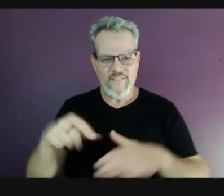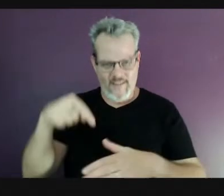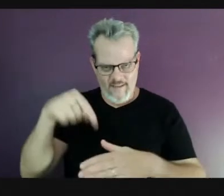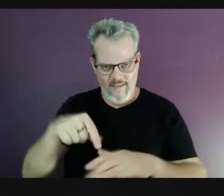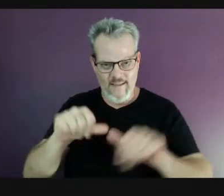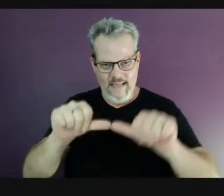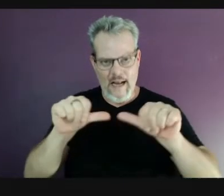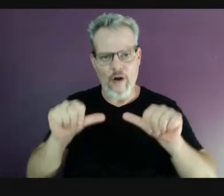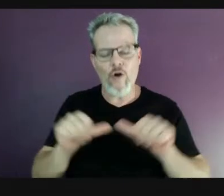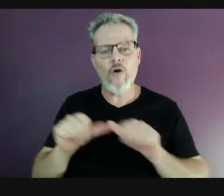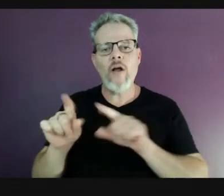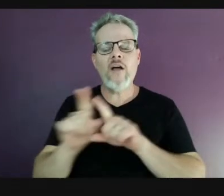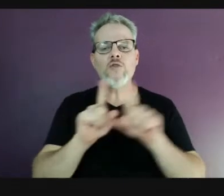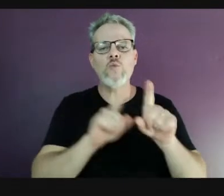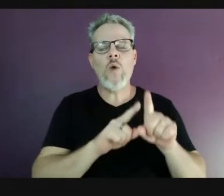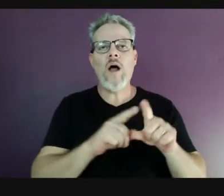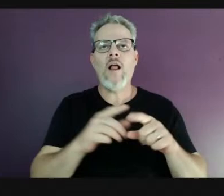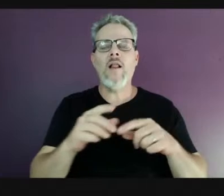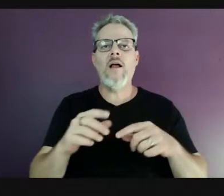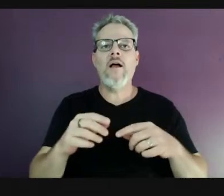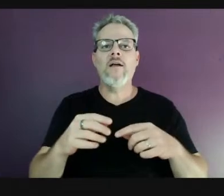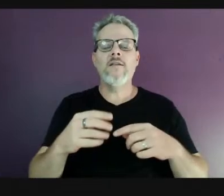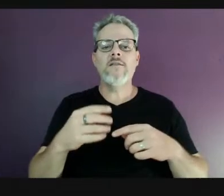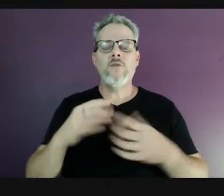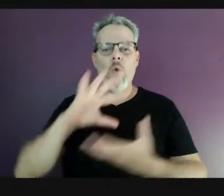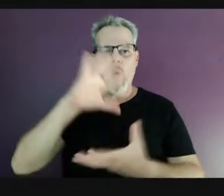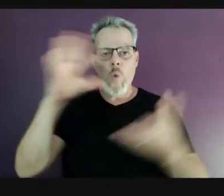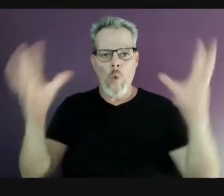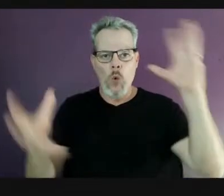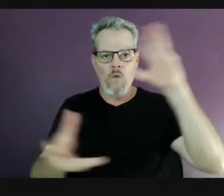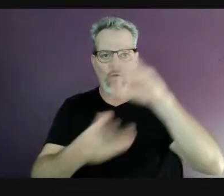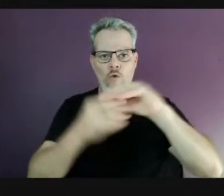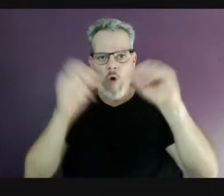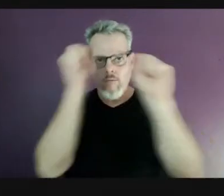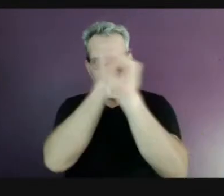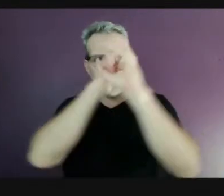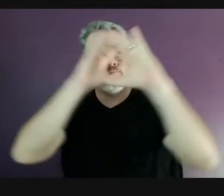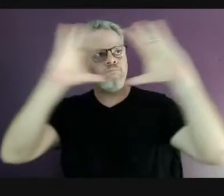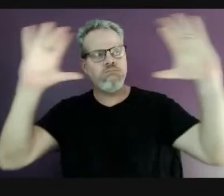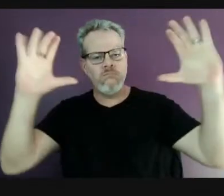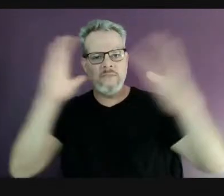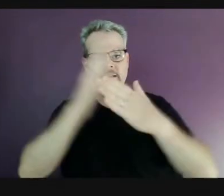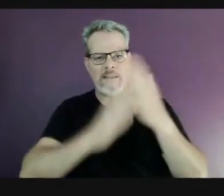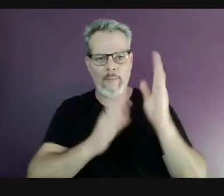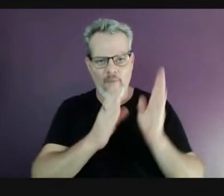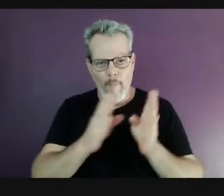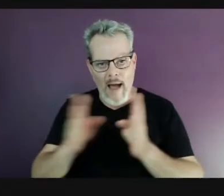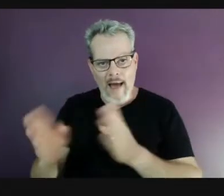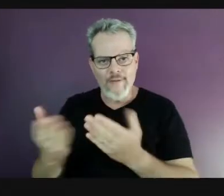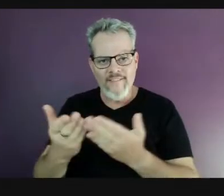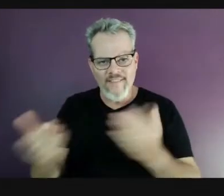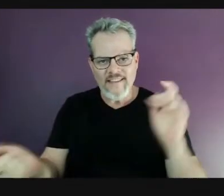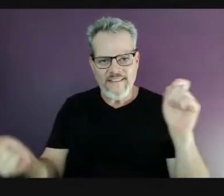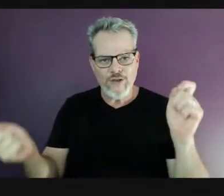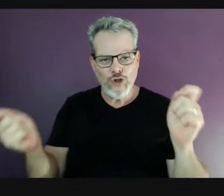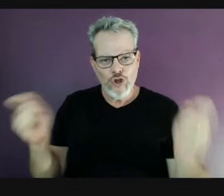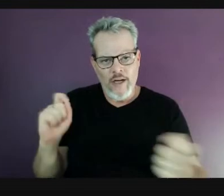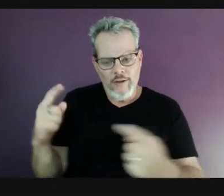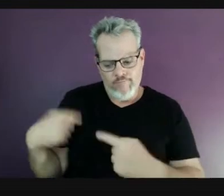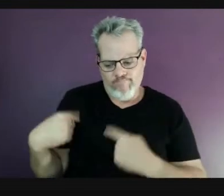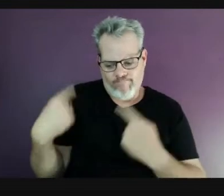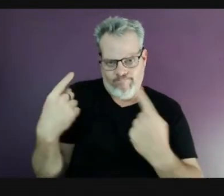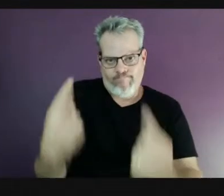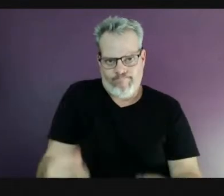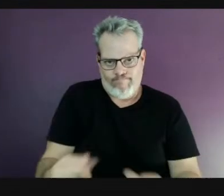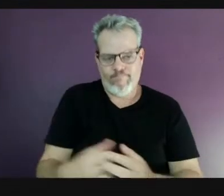well as the overall big picture patterns that have changed from 2018 up until today.